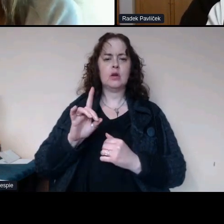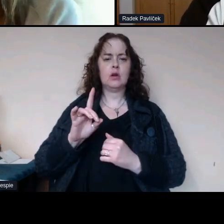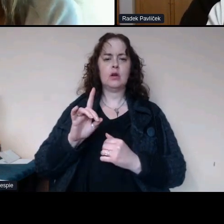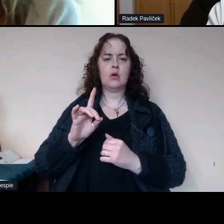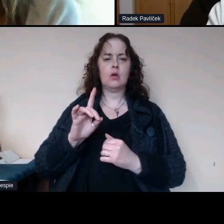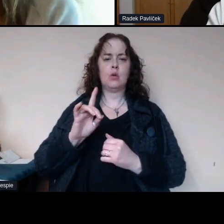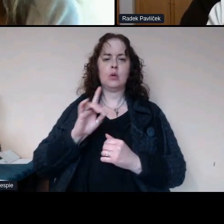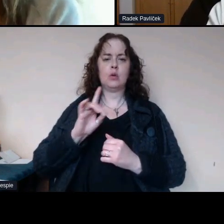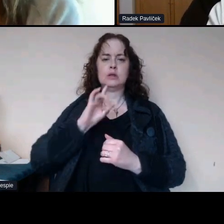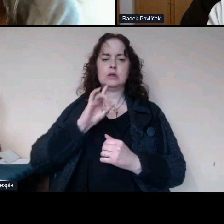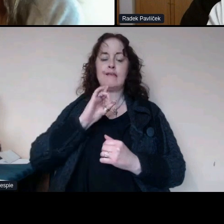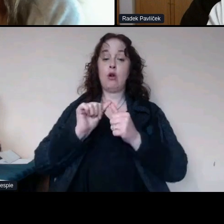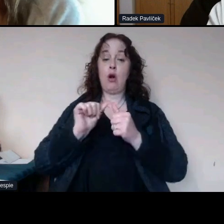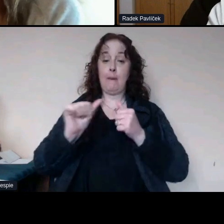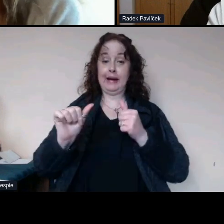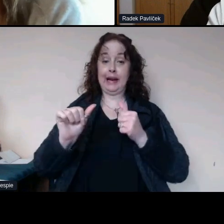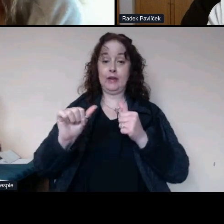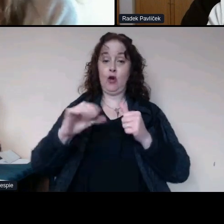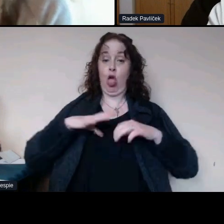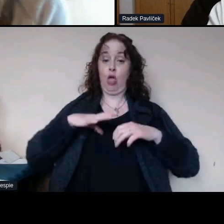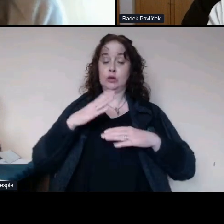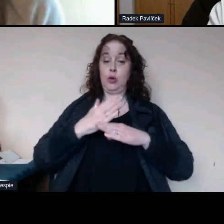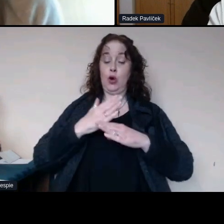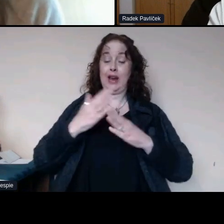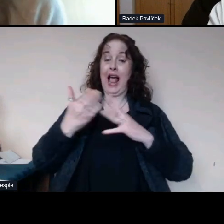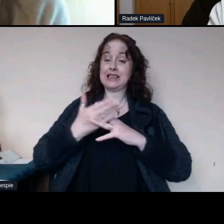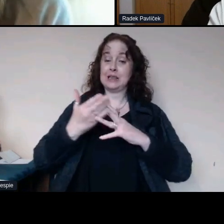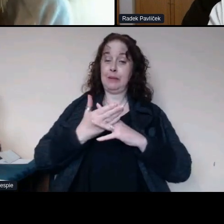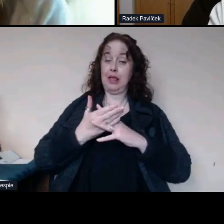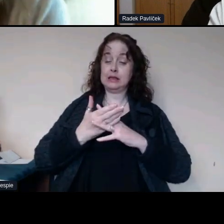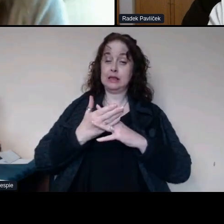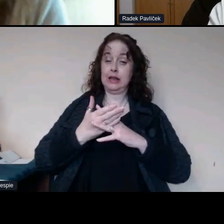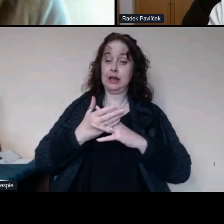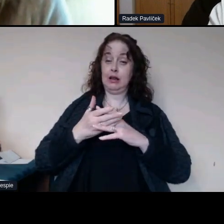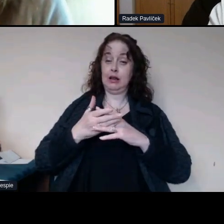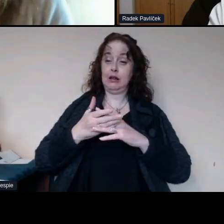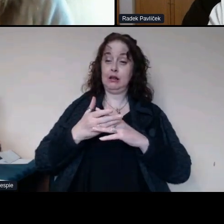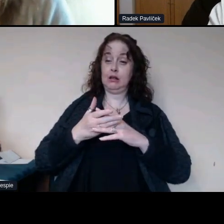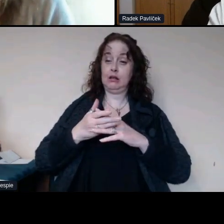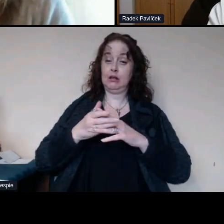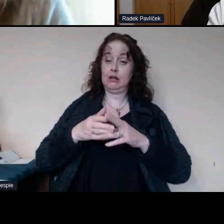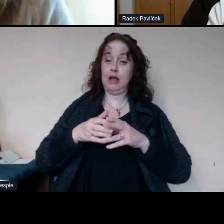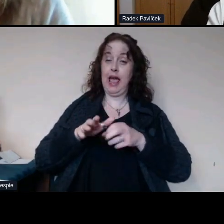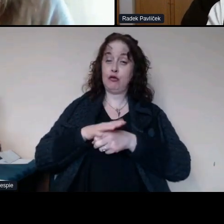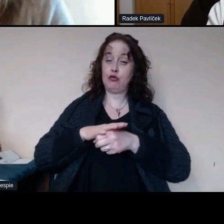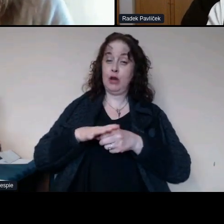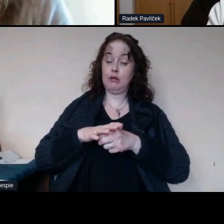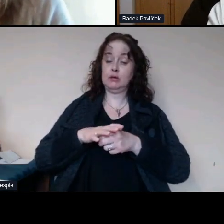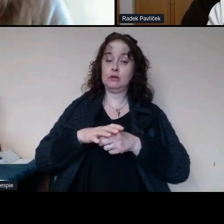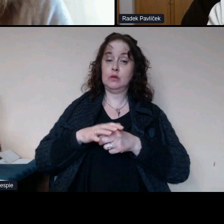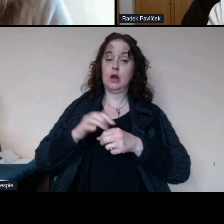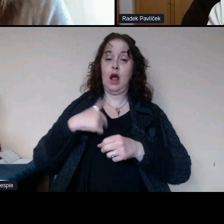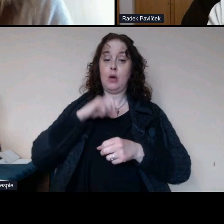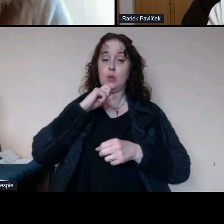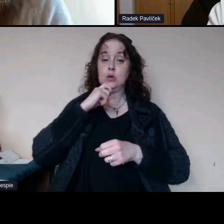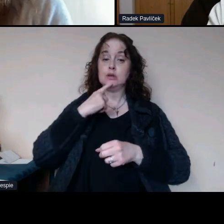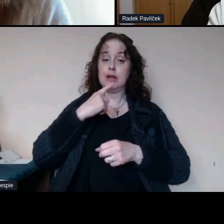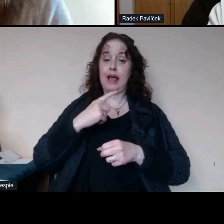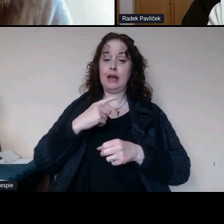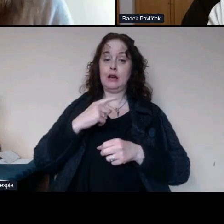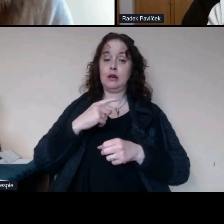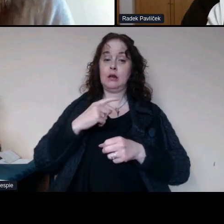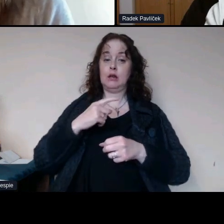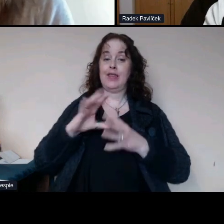a company that's already working in the accessibility field, I would say that the community, the